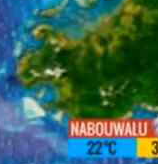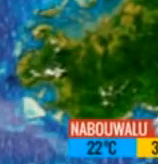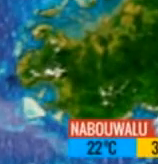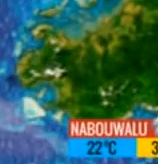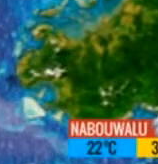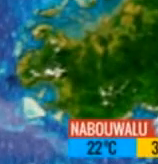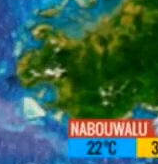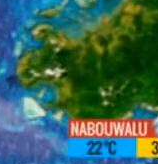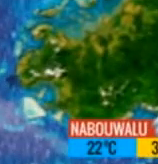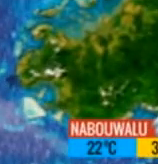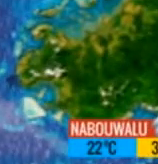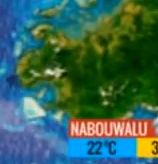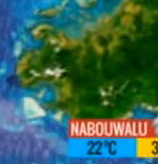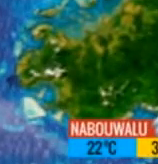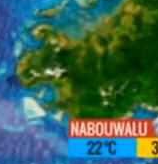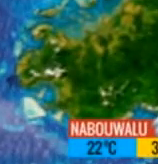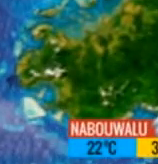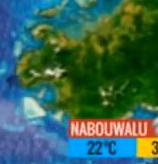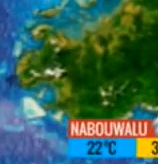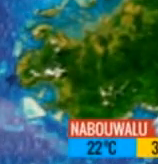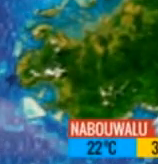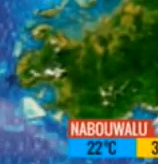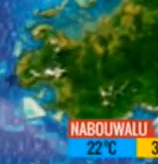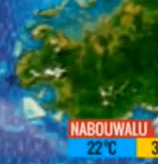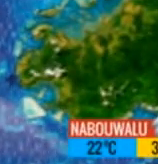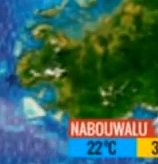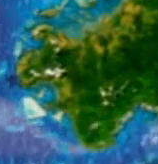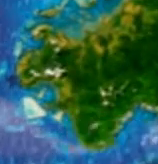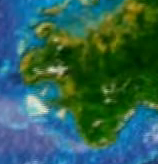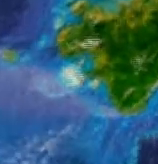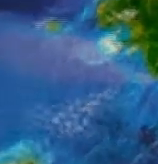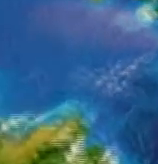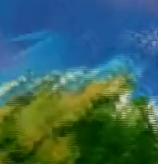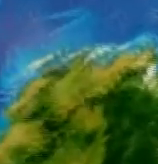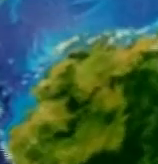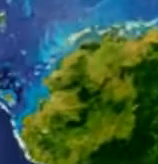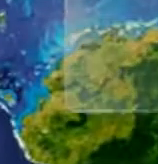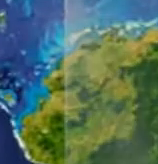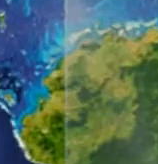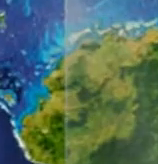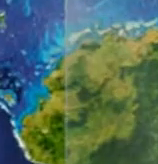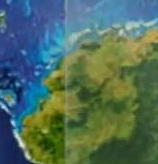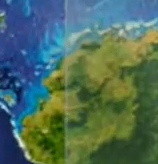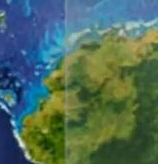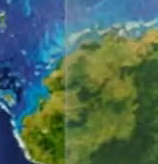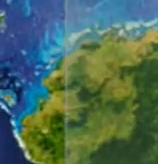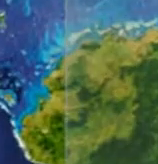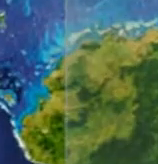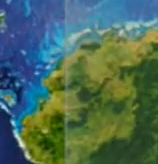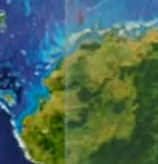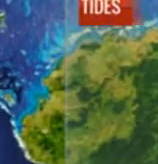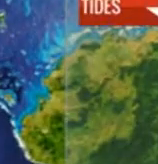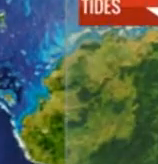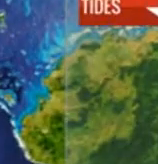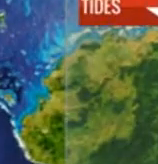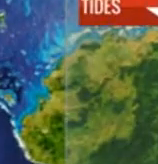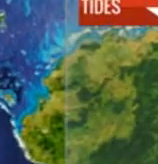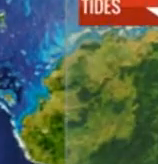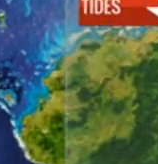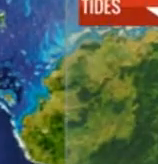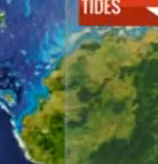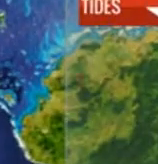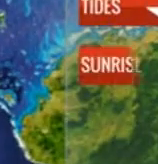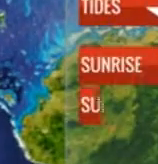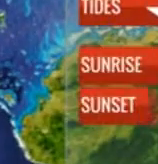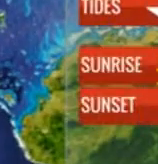wouldn't call it picture perfect, as it also has shadows of showers. At sea, southeast winds 20 to